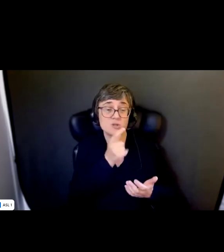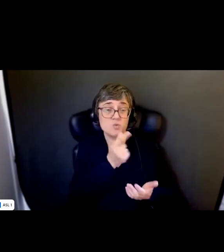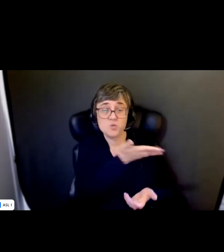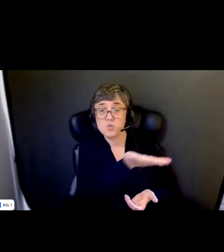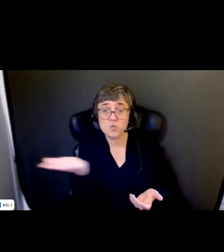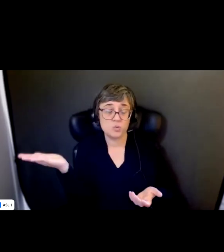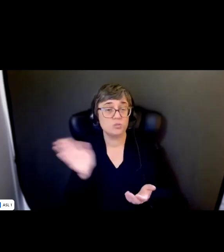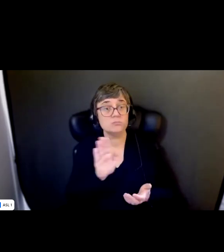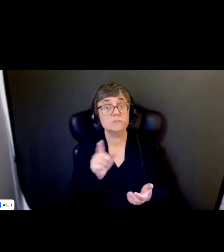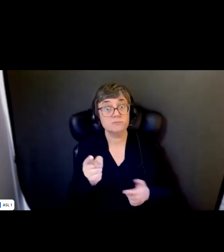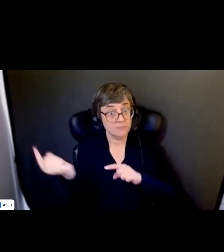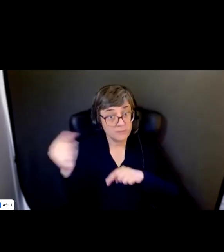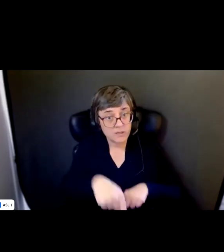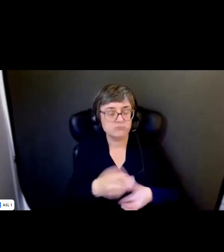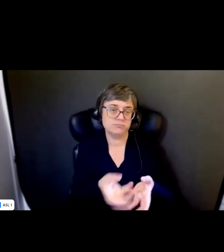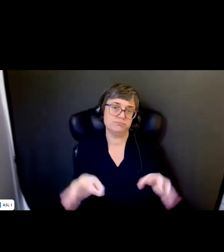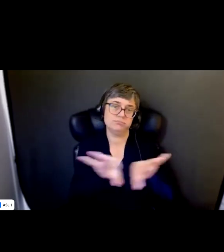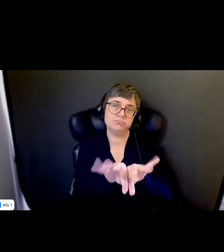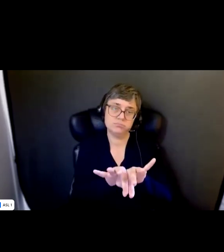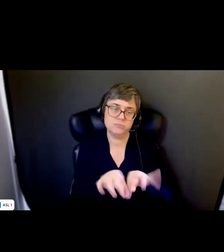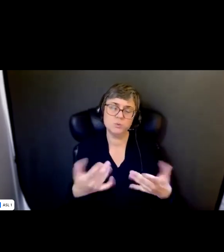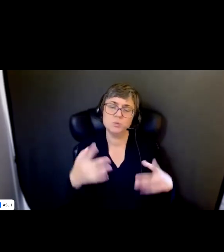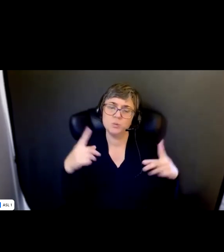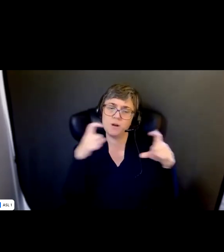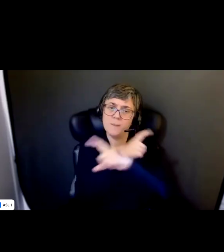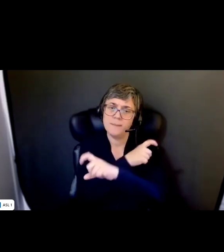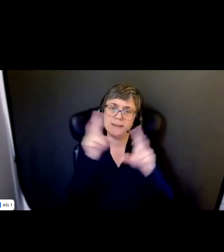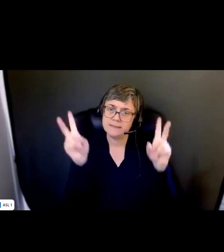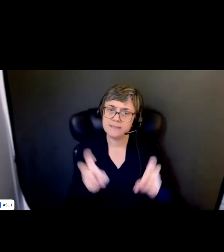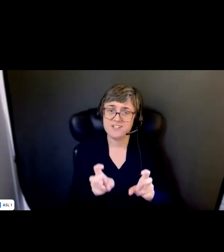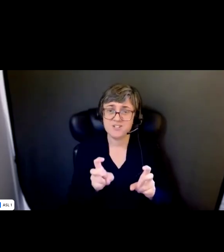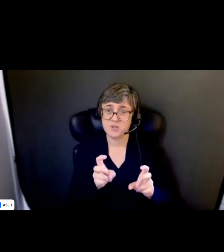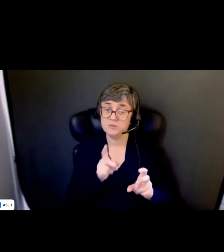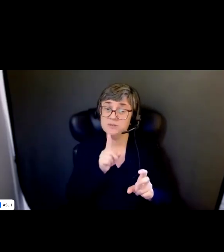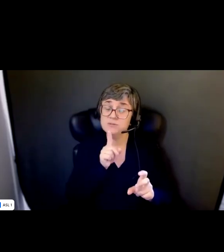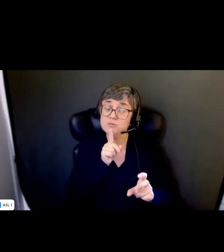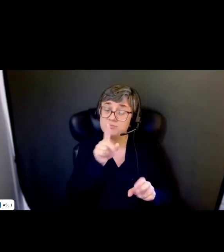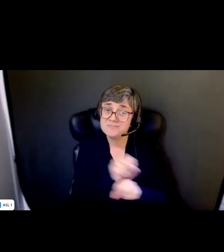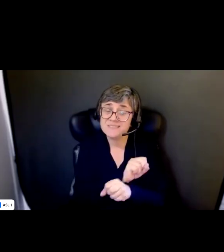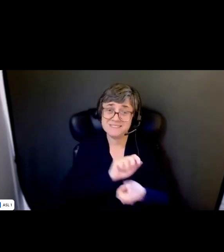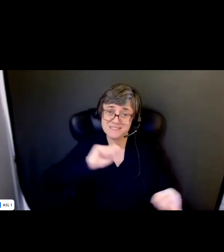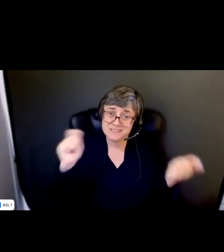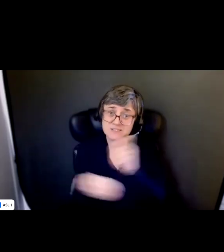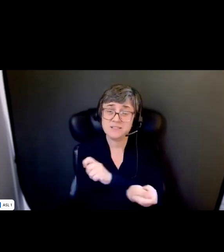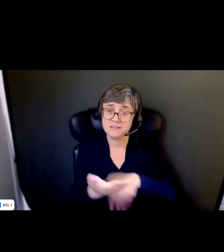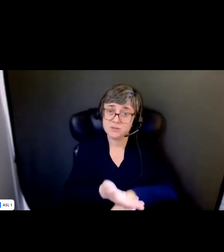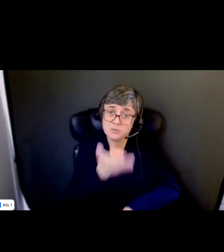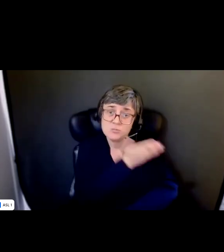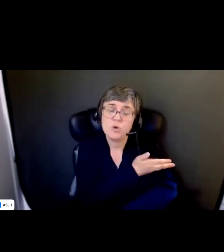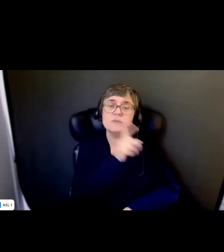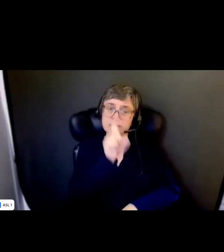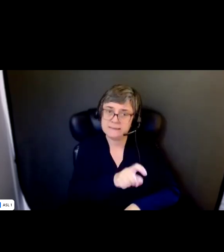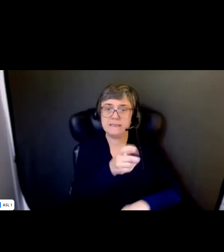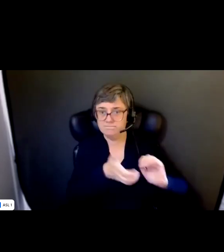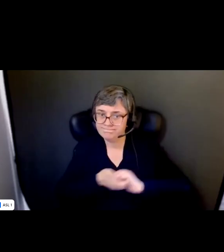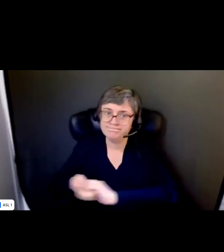issue, and I think meaningful change is going to require shared awareness, collaboration, and action. So thank you for